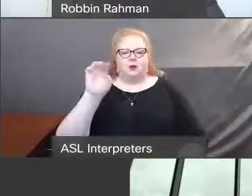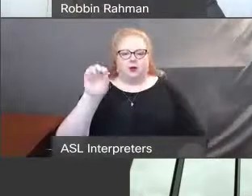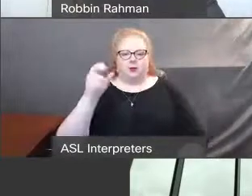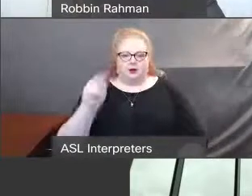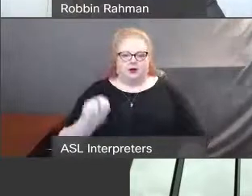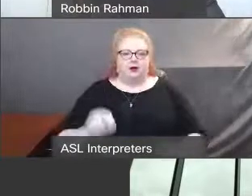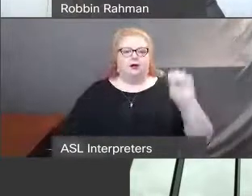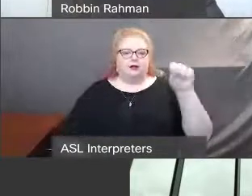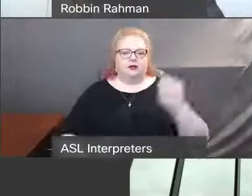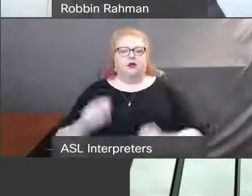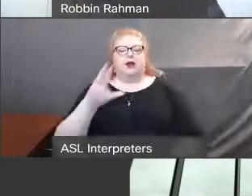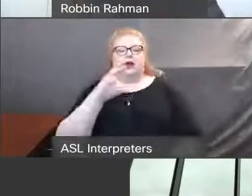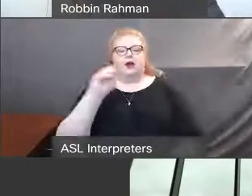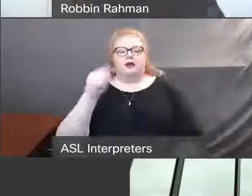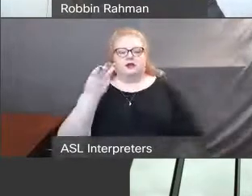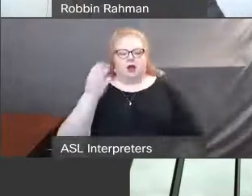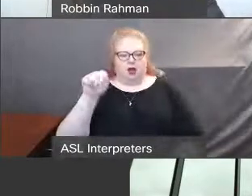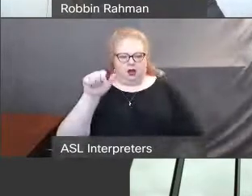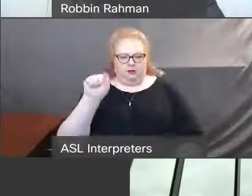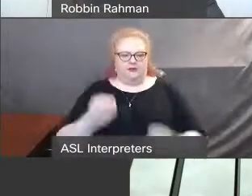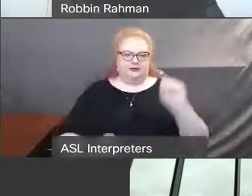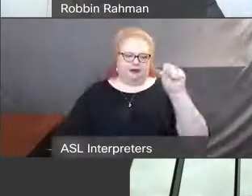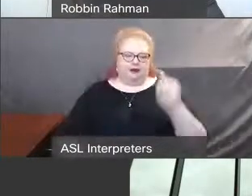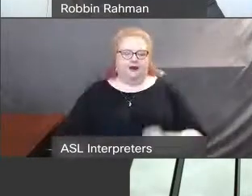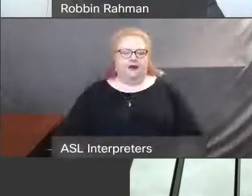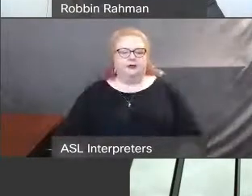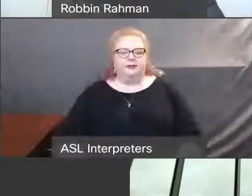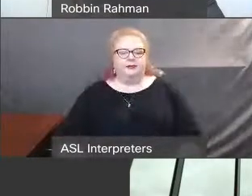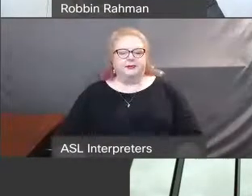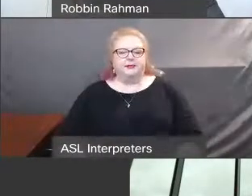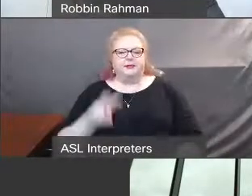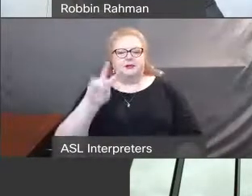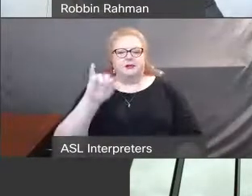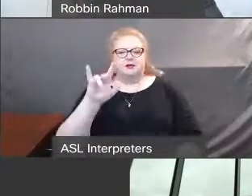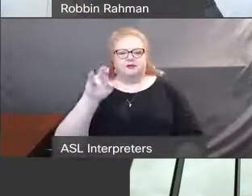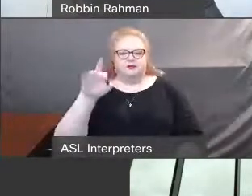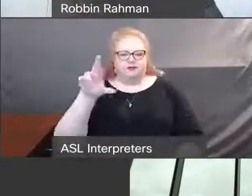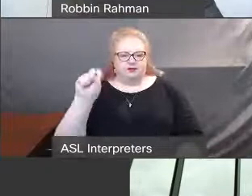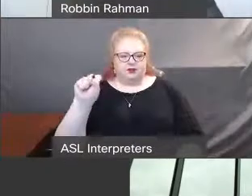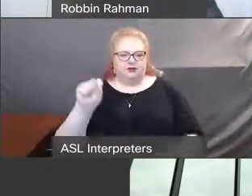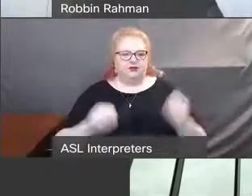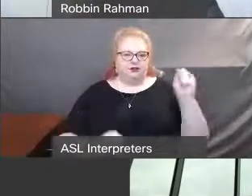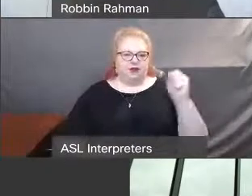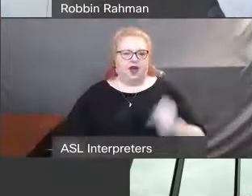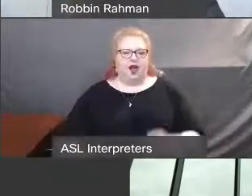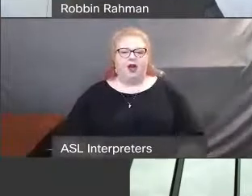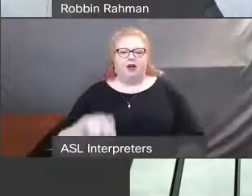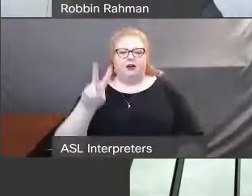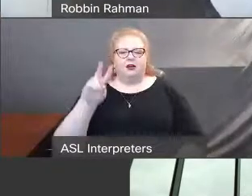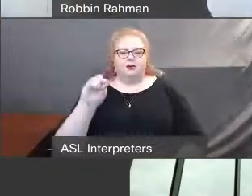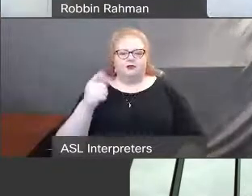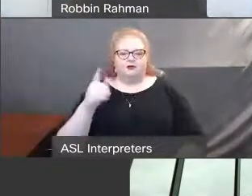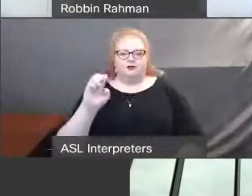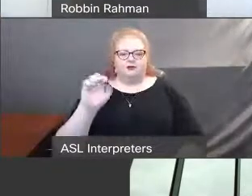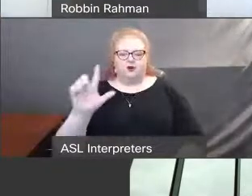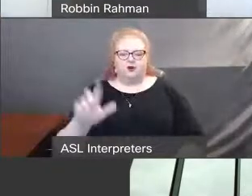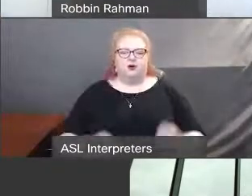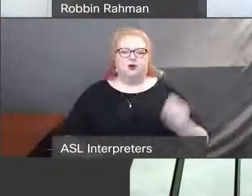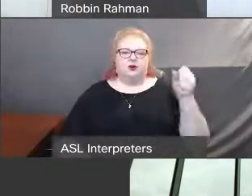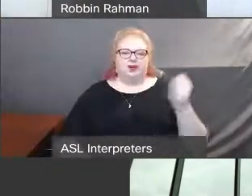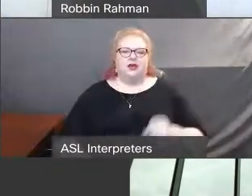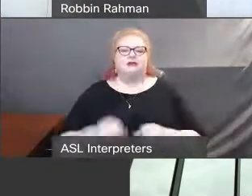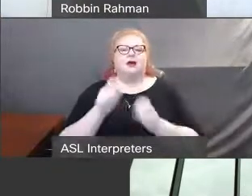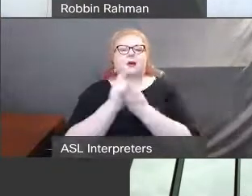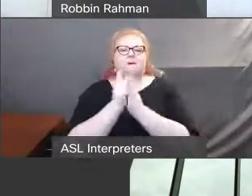Aye. Thomas, Aye. Vickers, Aye. Vogel. Yes. The minutes